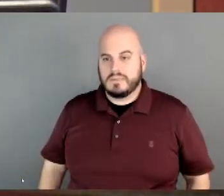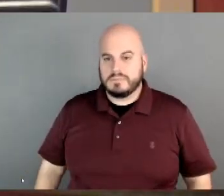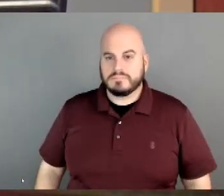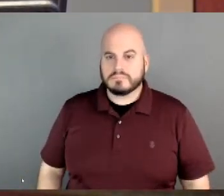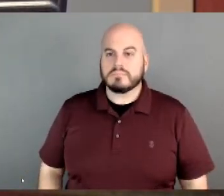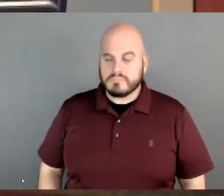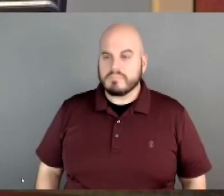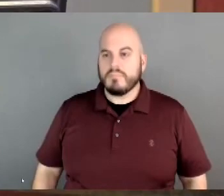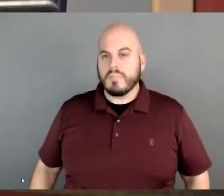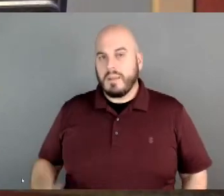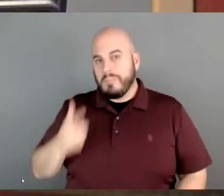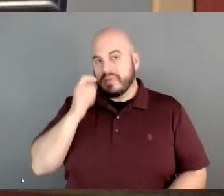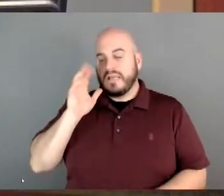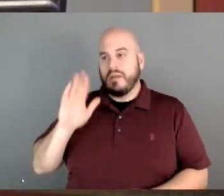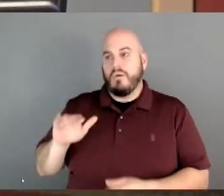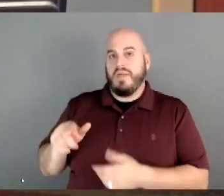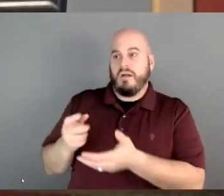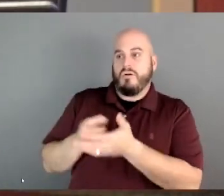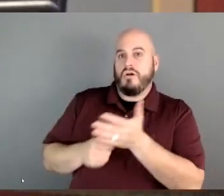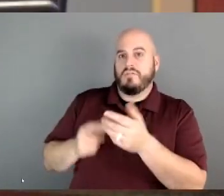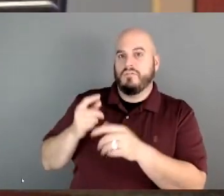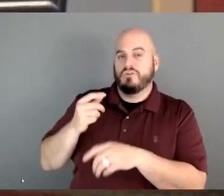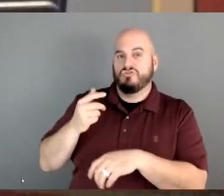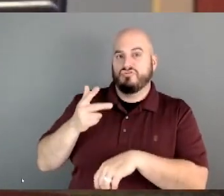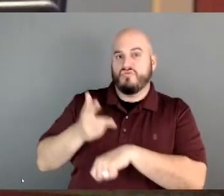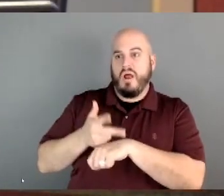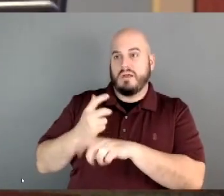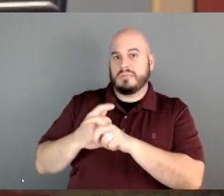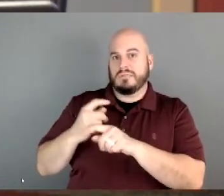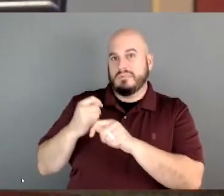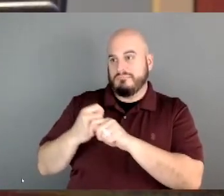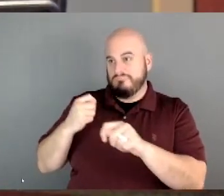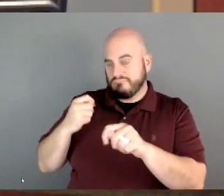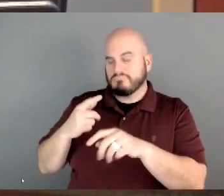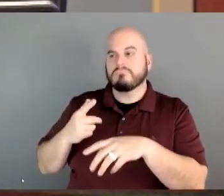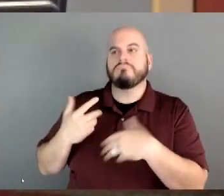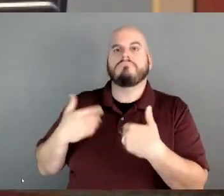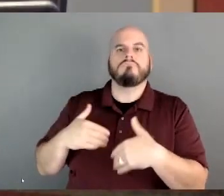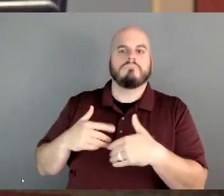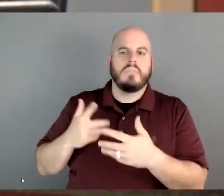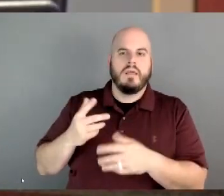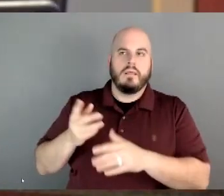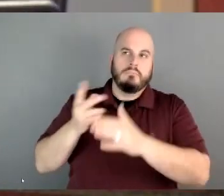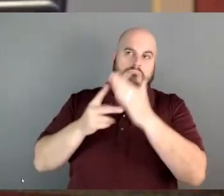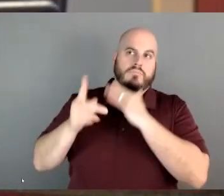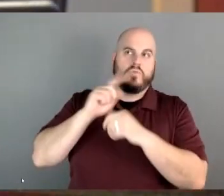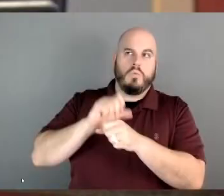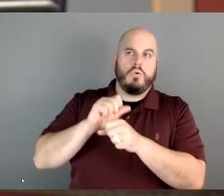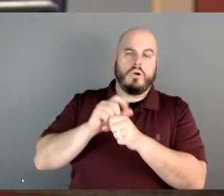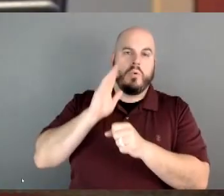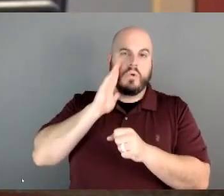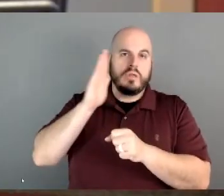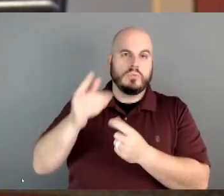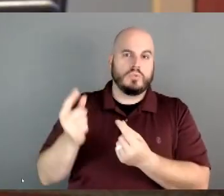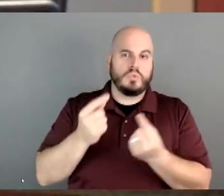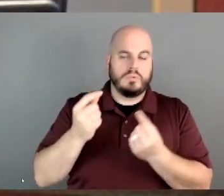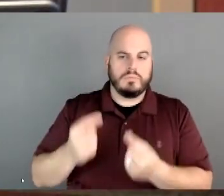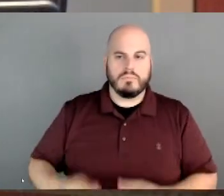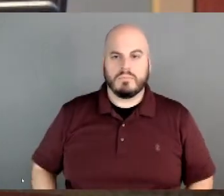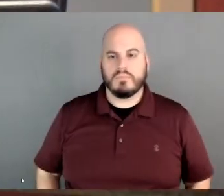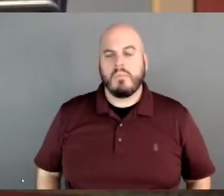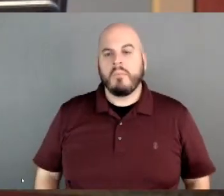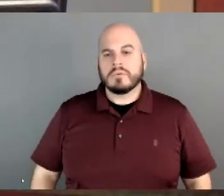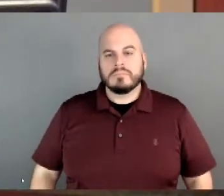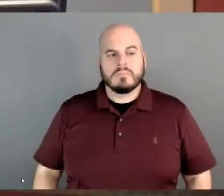that was a cost that, you know, just anticipating in the work that we were going to do. But, you know, apparently our